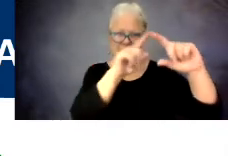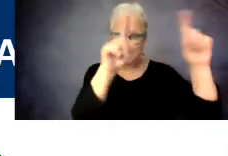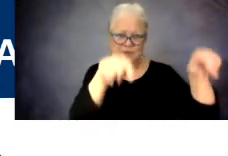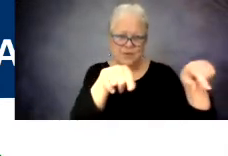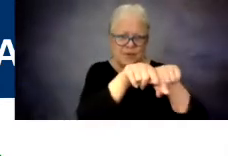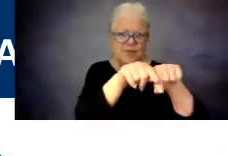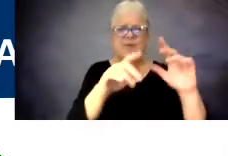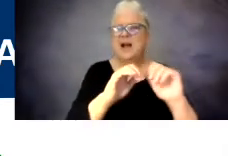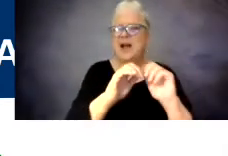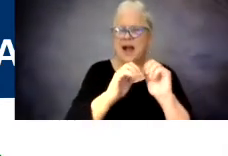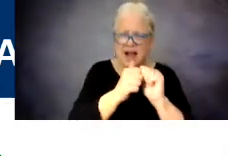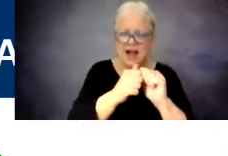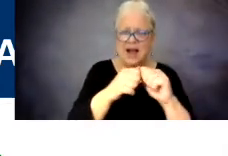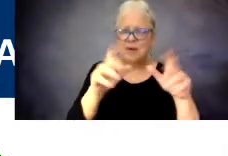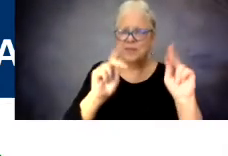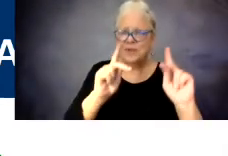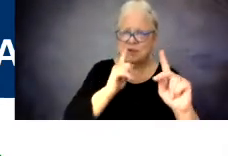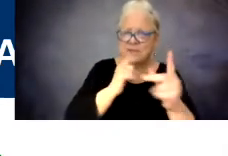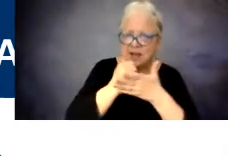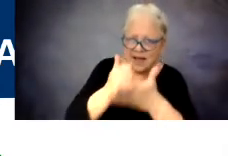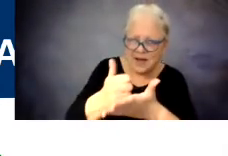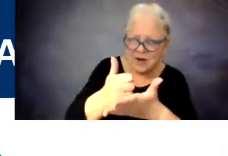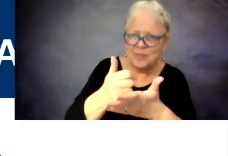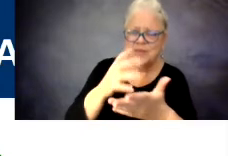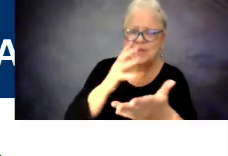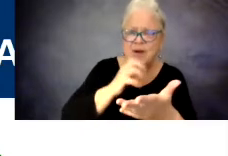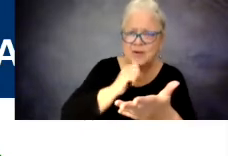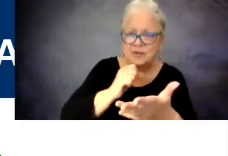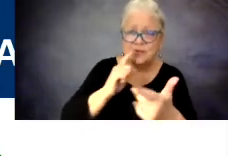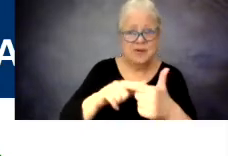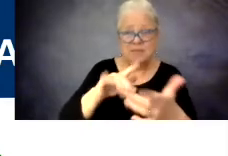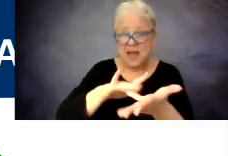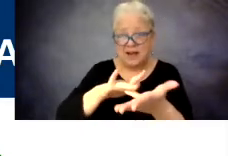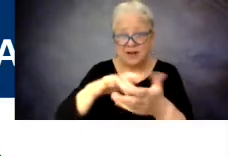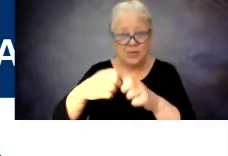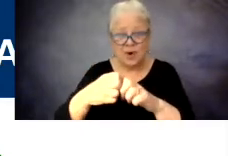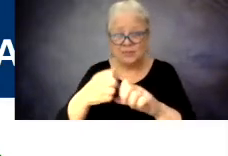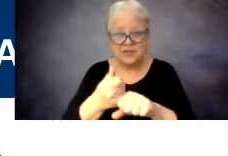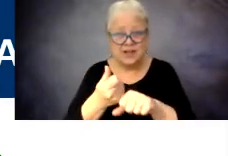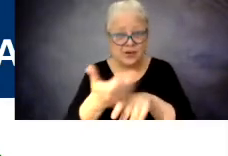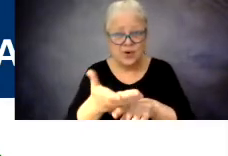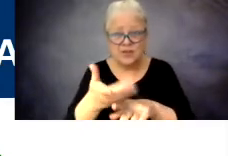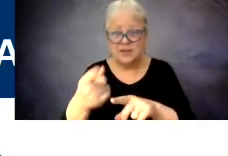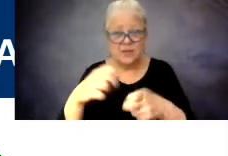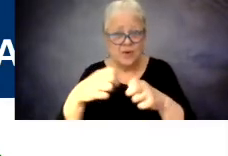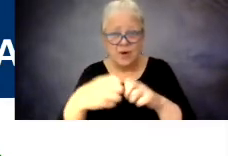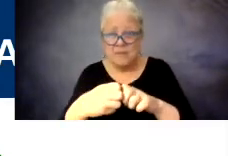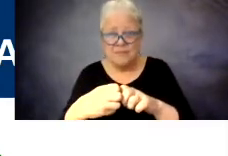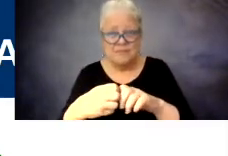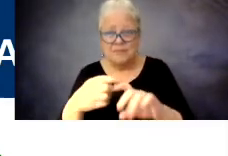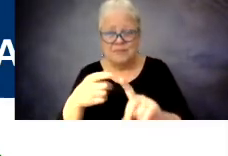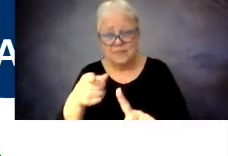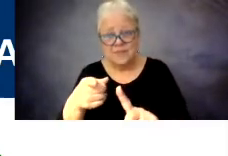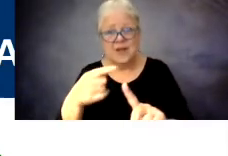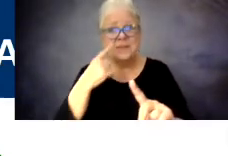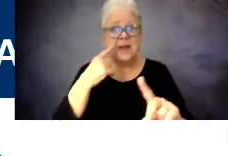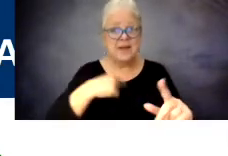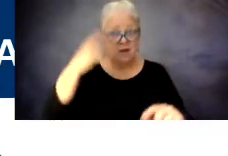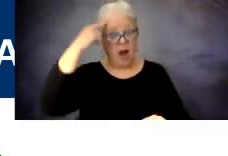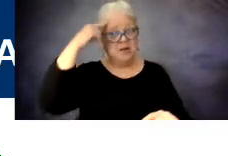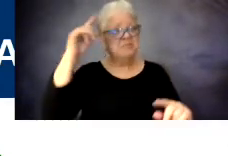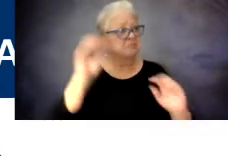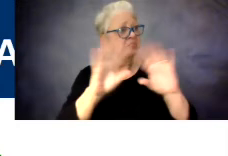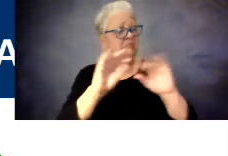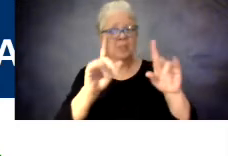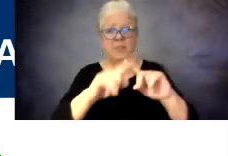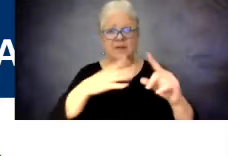all that. Medical issues can impact their ability to care for themselves. They could be cognitively strong, but physically they just can't do it.